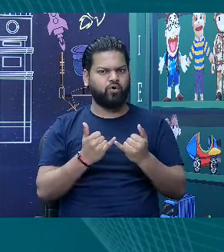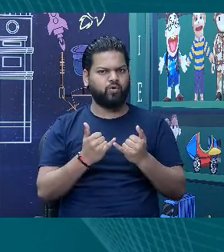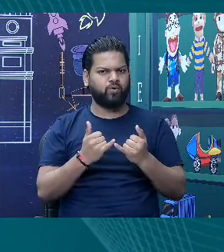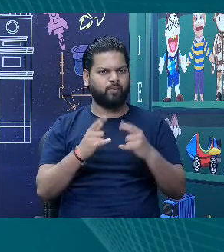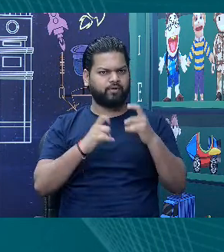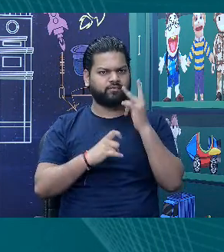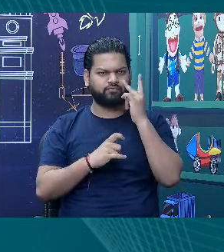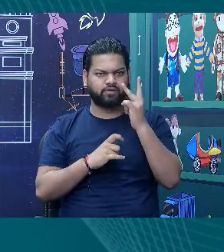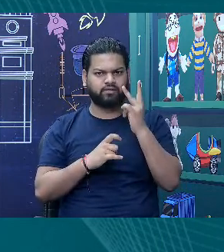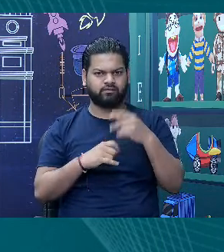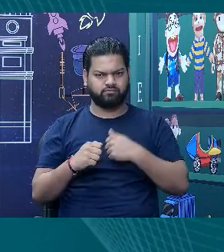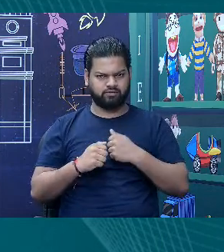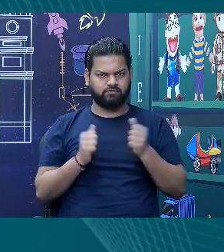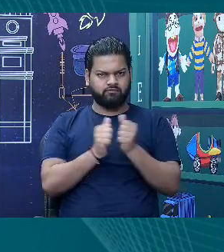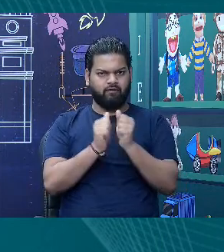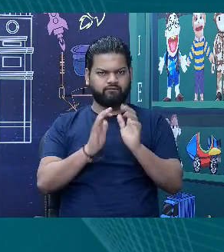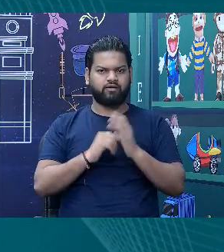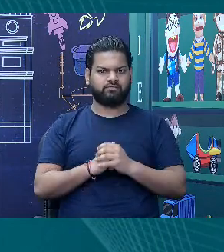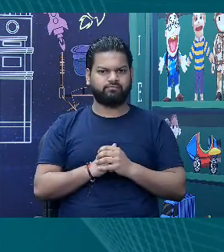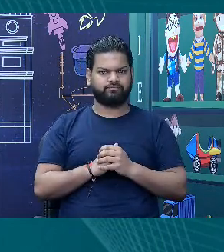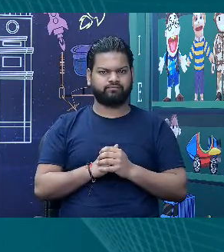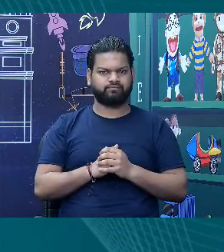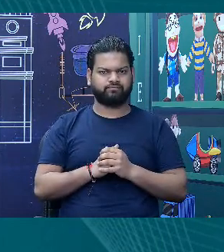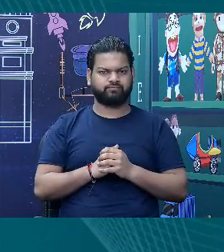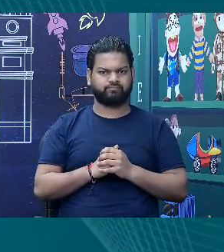brought with me. Okay.